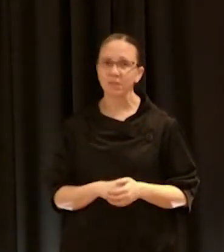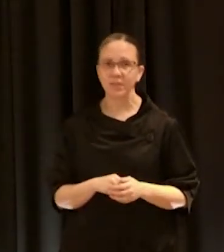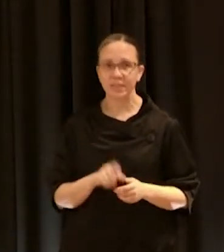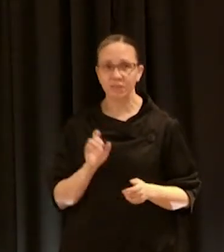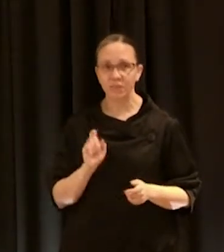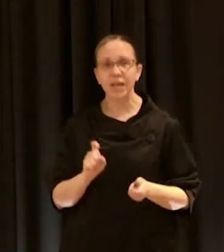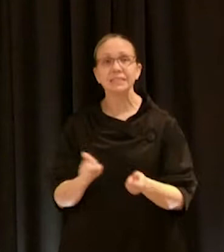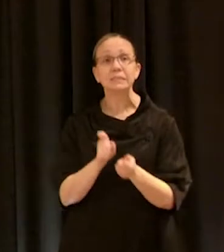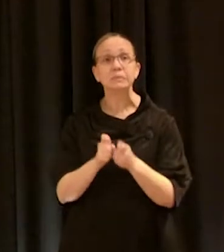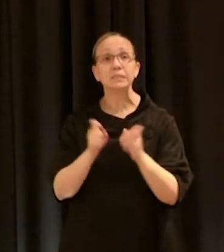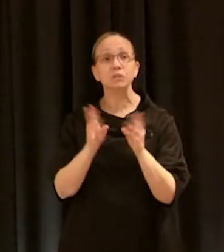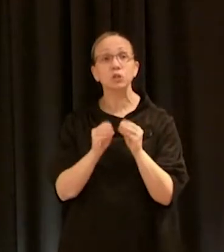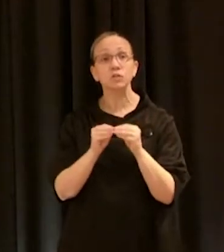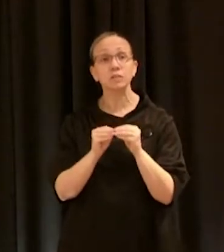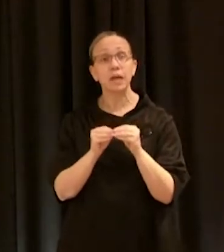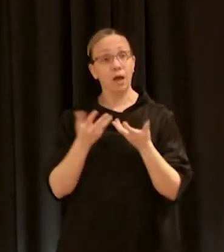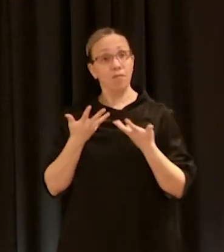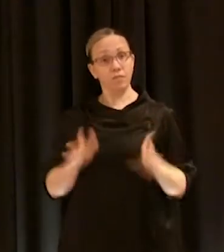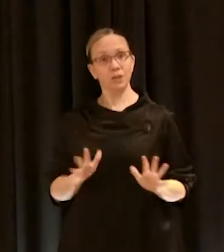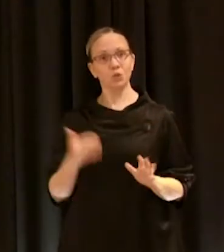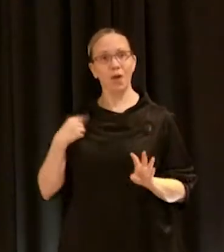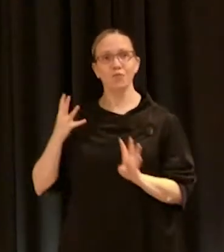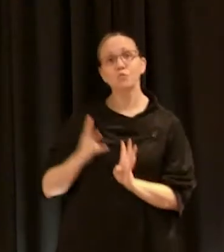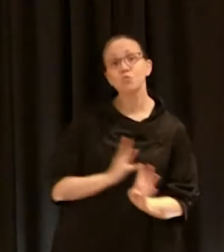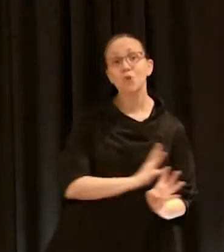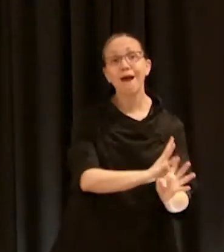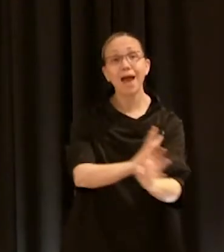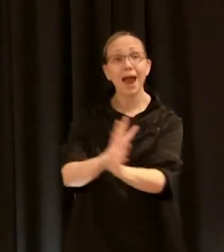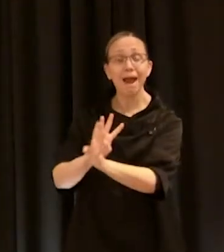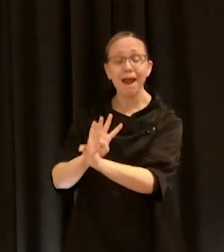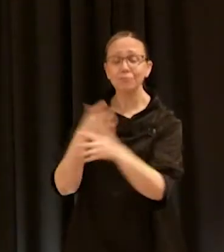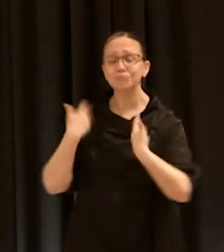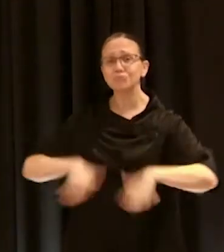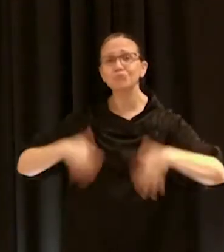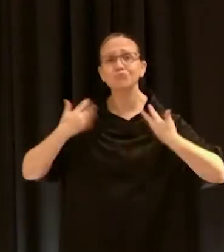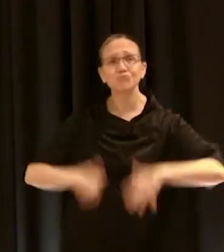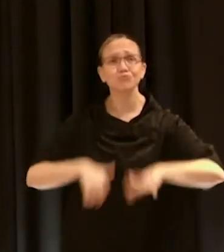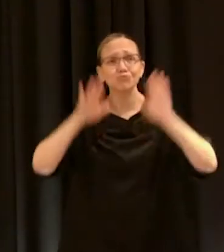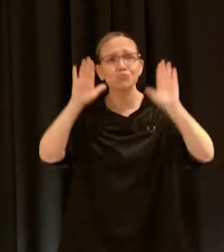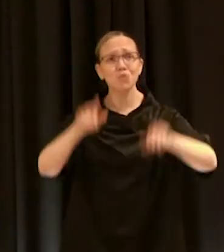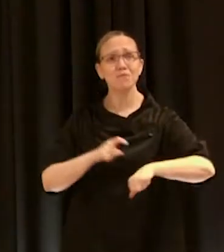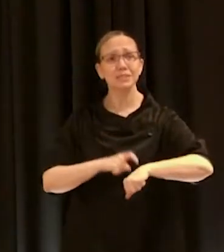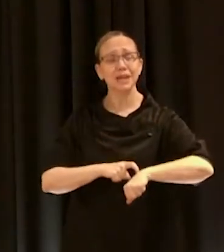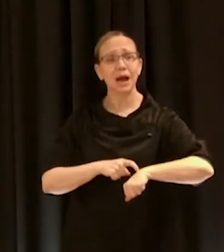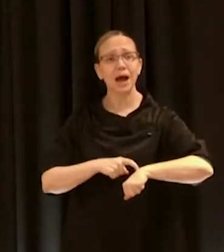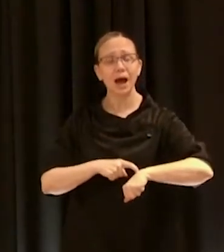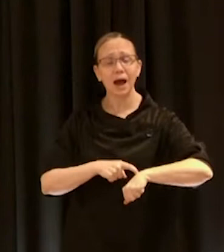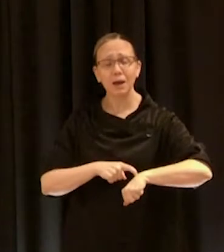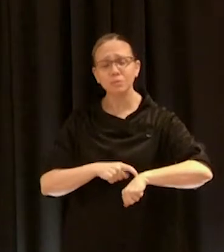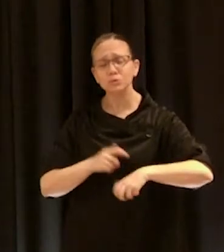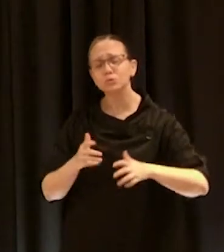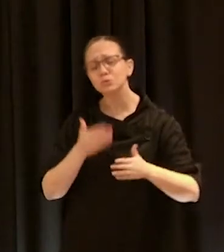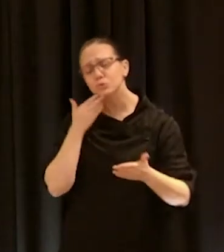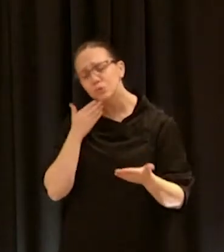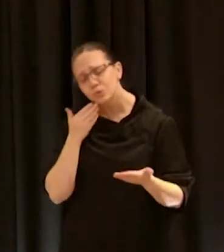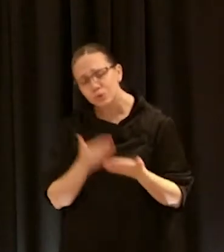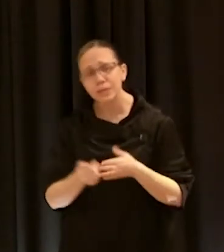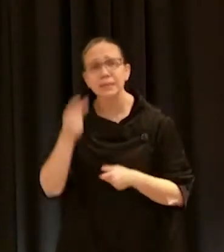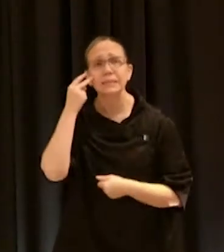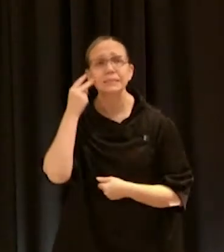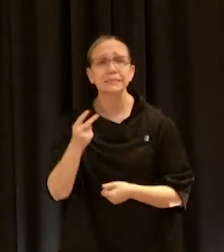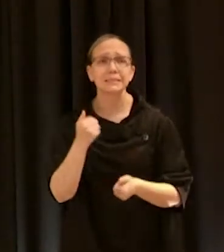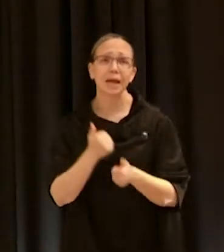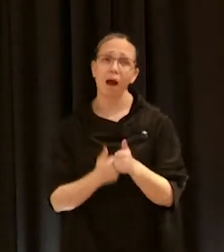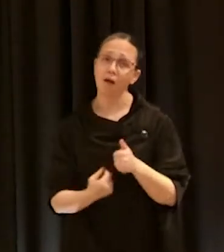particular service. And then afterwards we had the parade, and what a great time we had. And it was just so good to